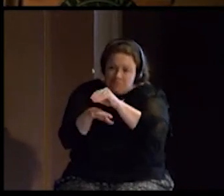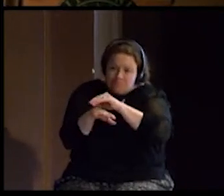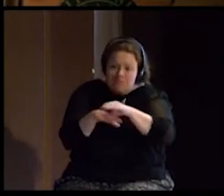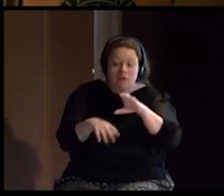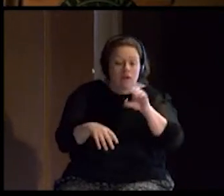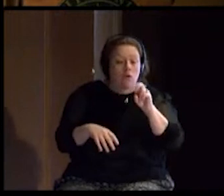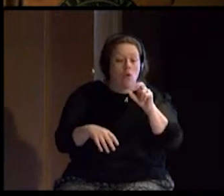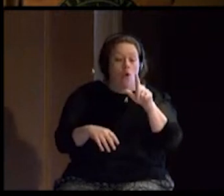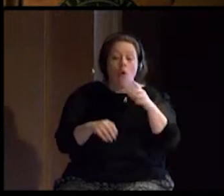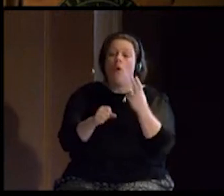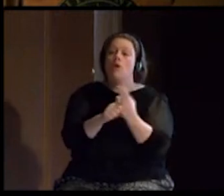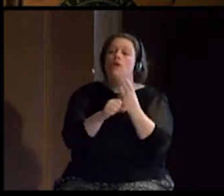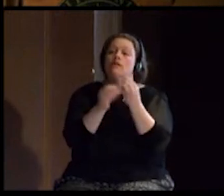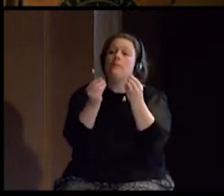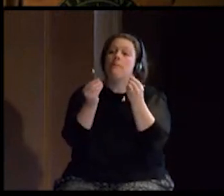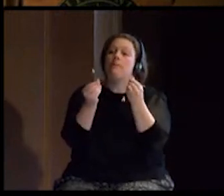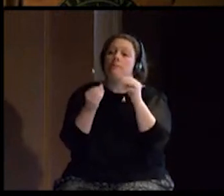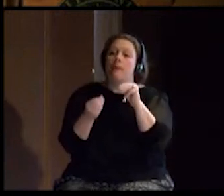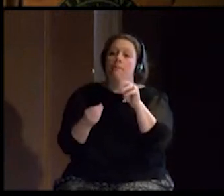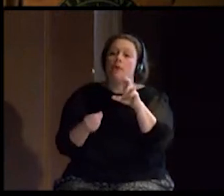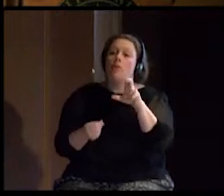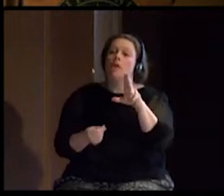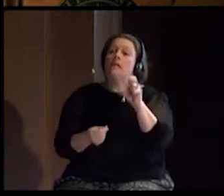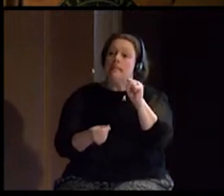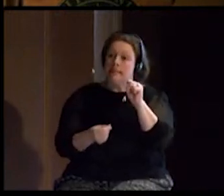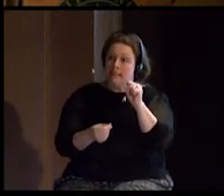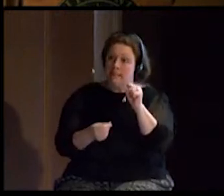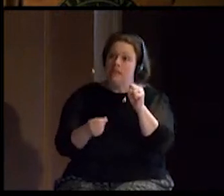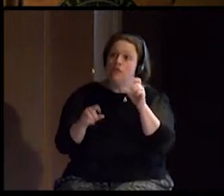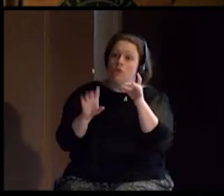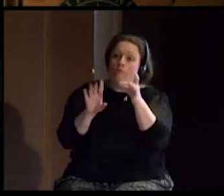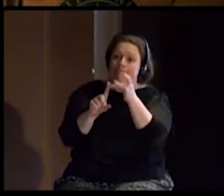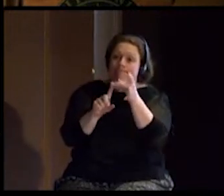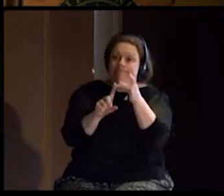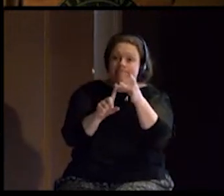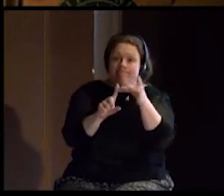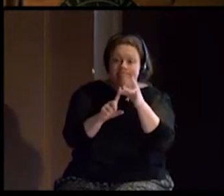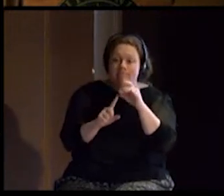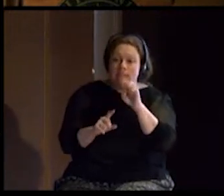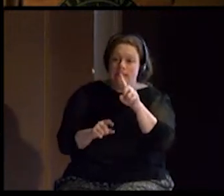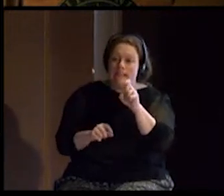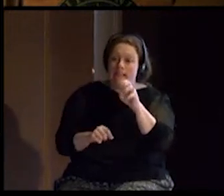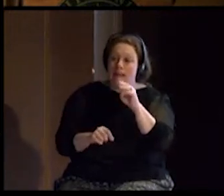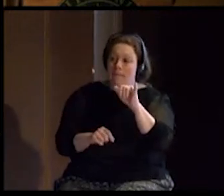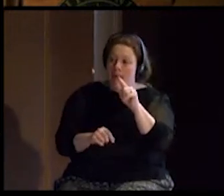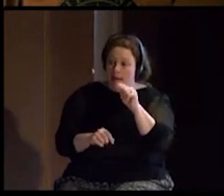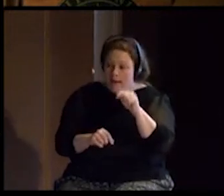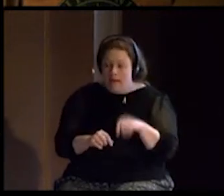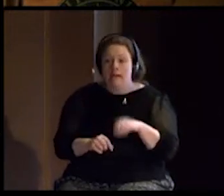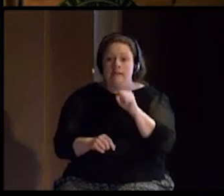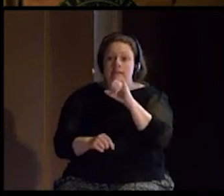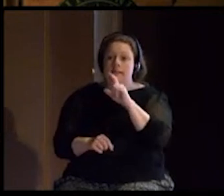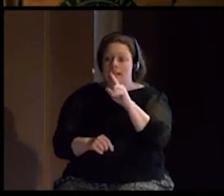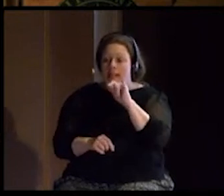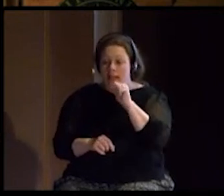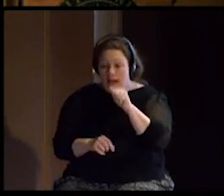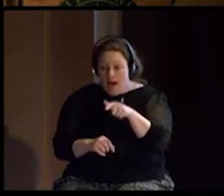use mucus that they have to produce to bind the sediments and then shed them. Ciliar motion may